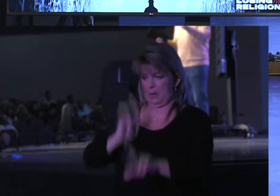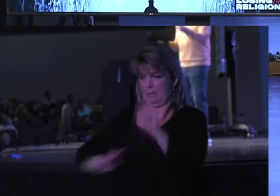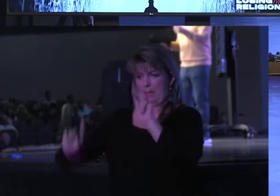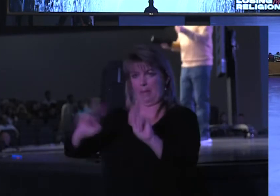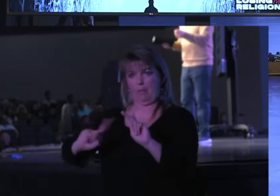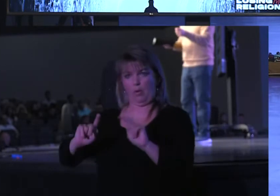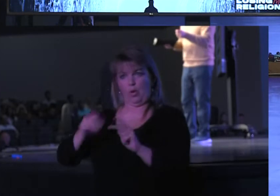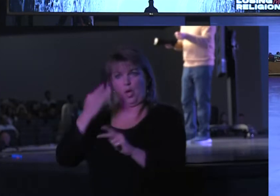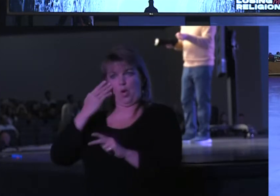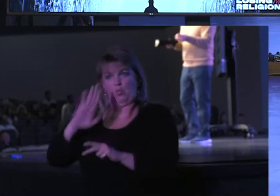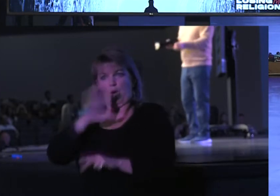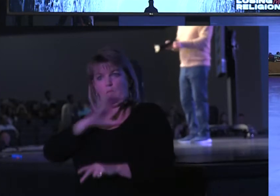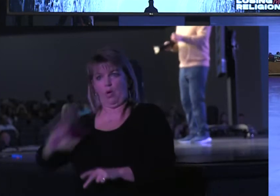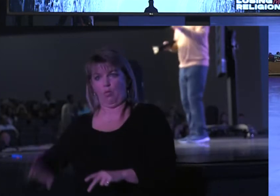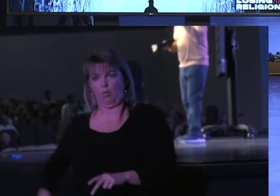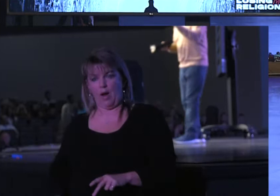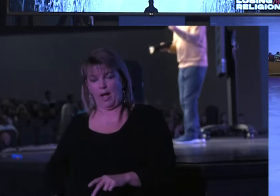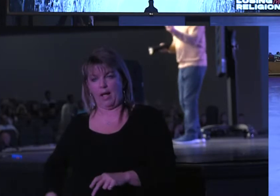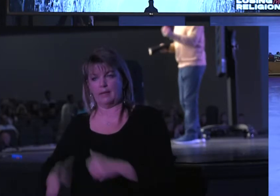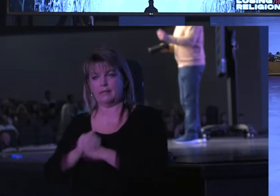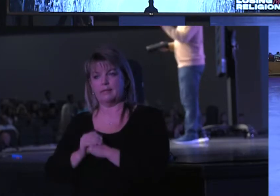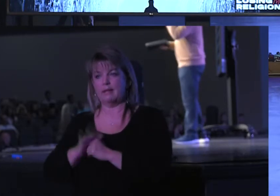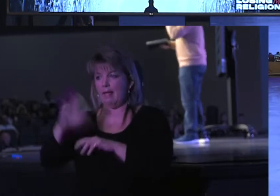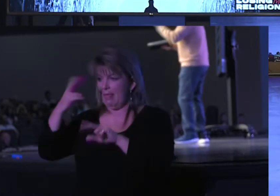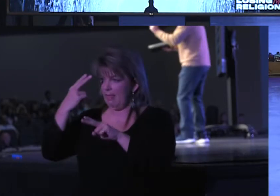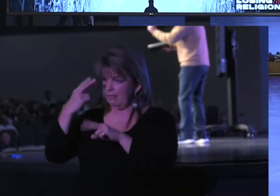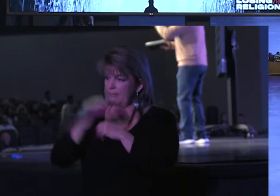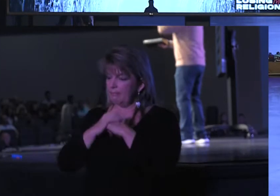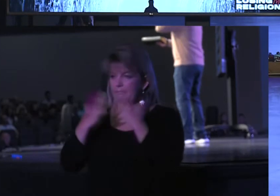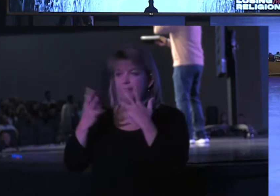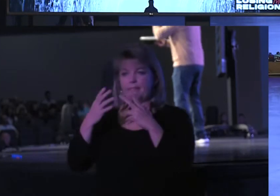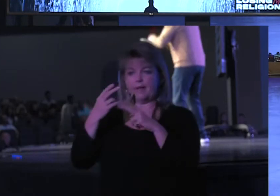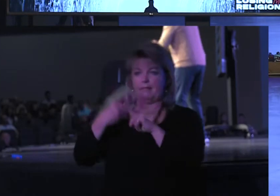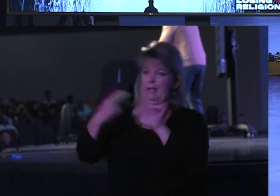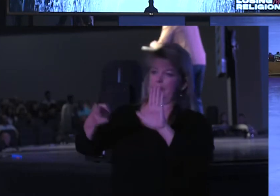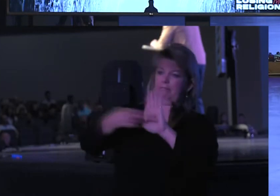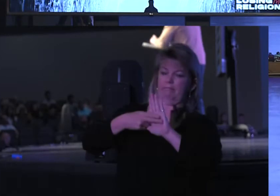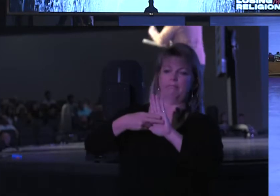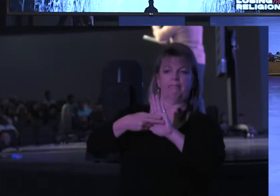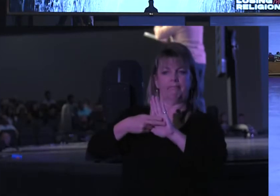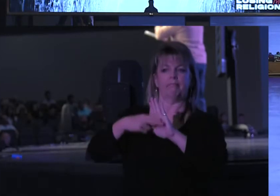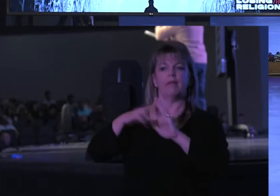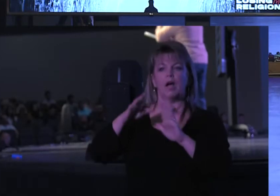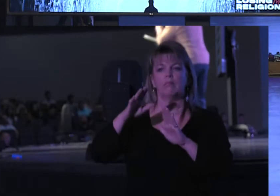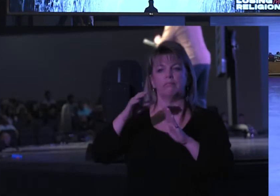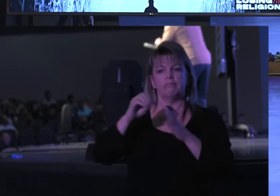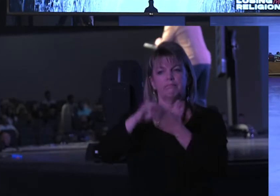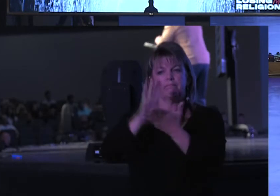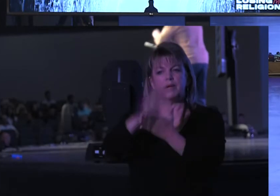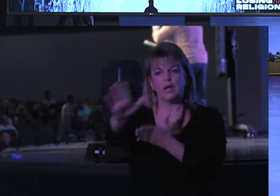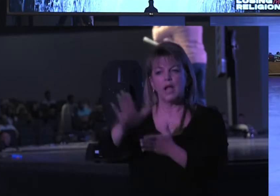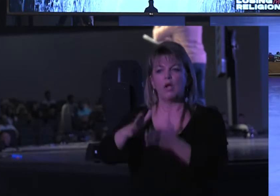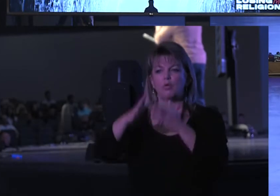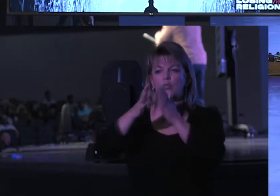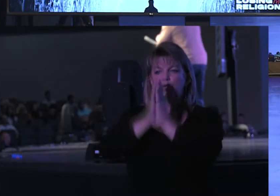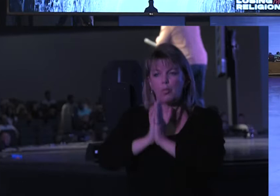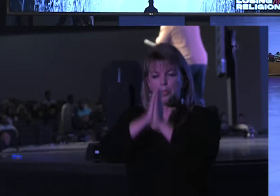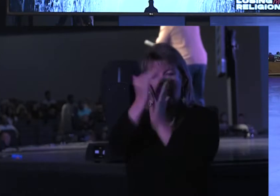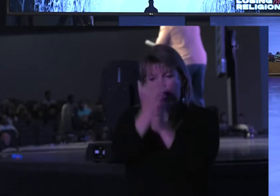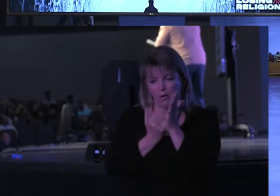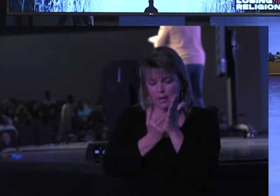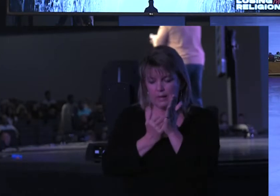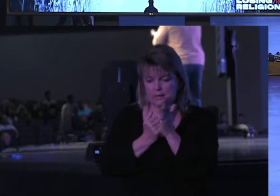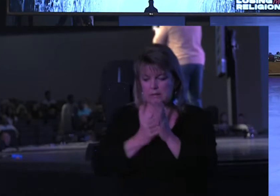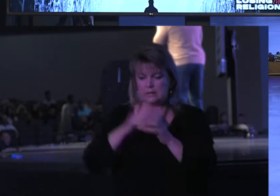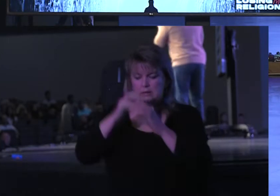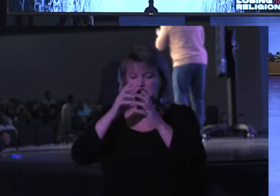people who don't know Christ name get written on your prayer list, and there are teardrops beside the